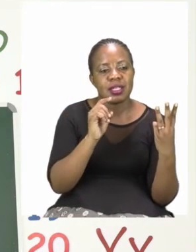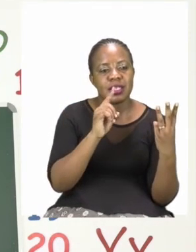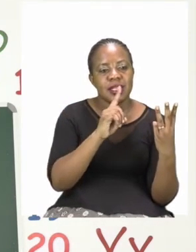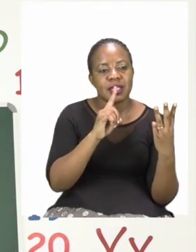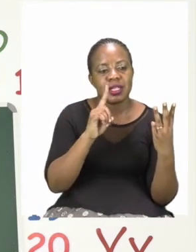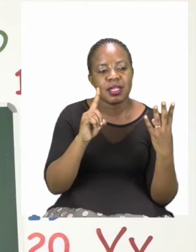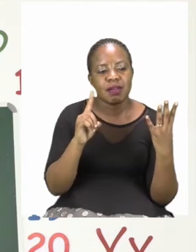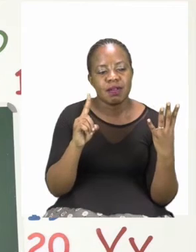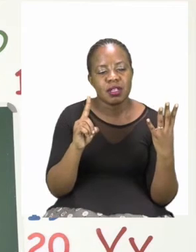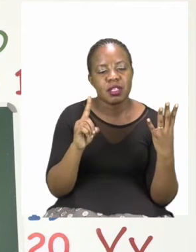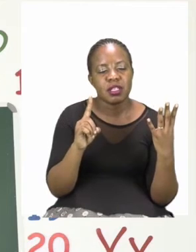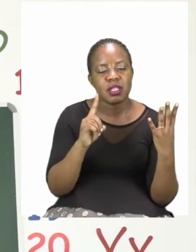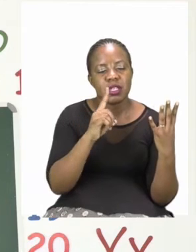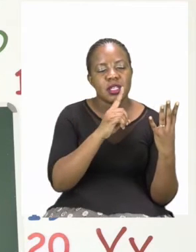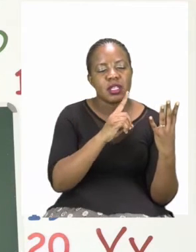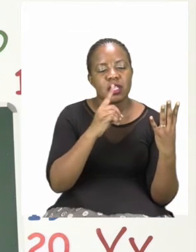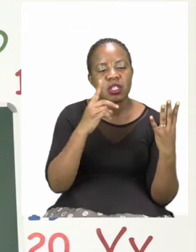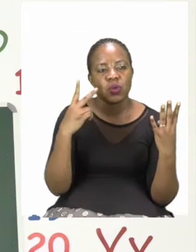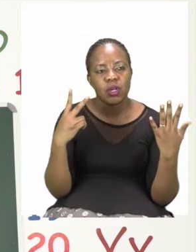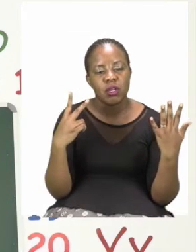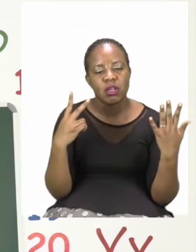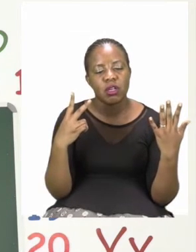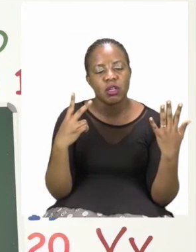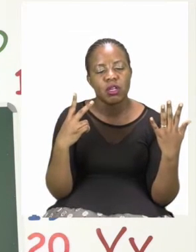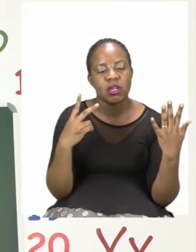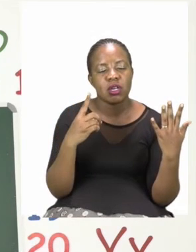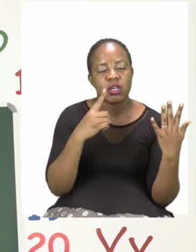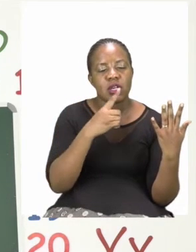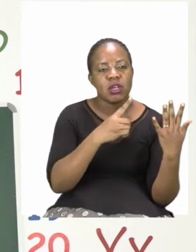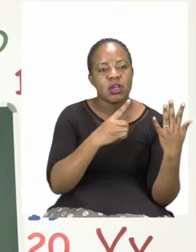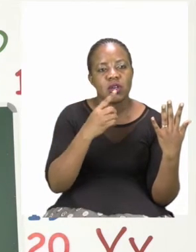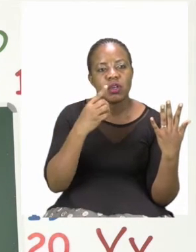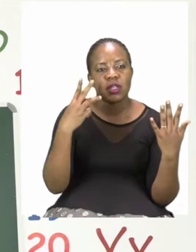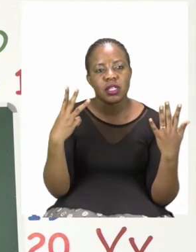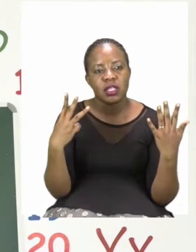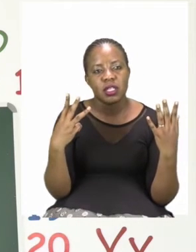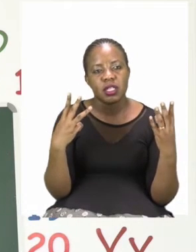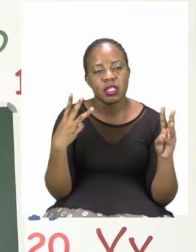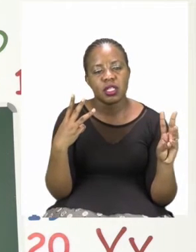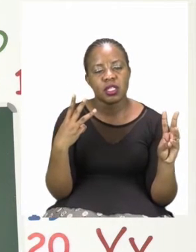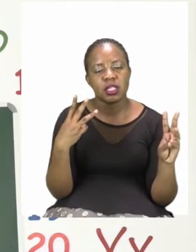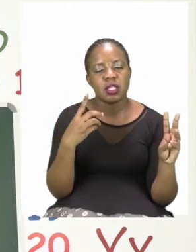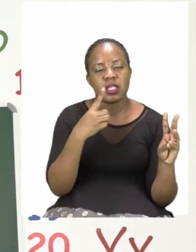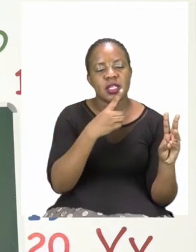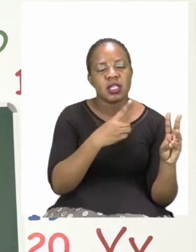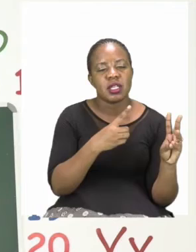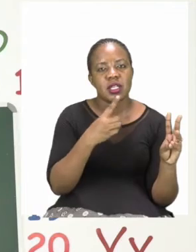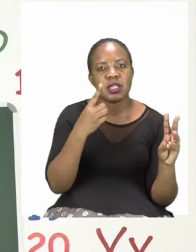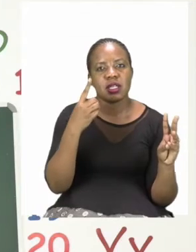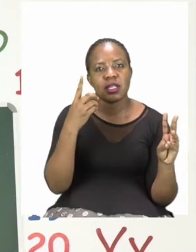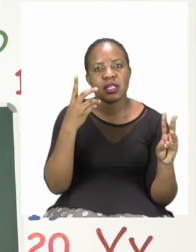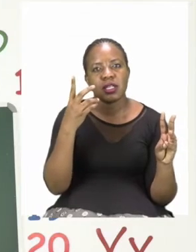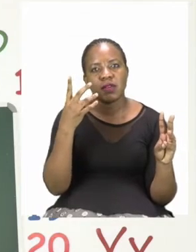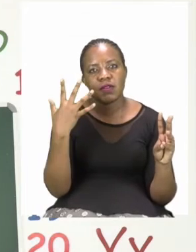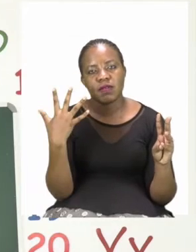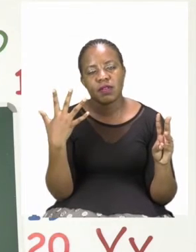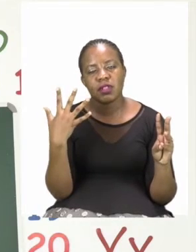12, 13, 14, 15,